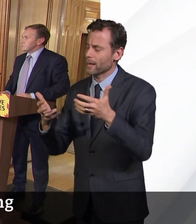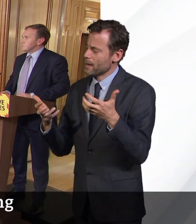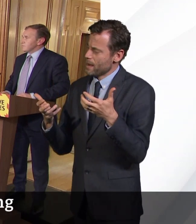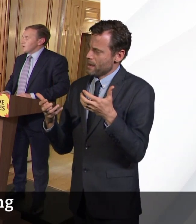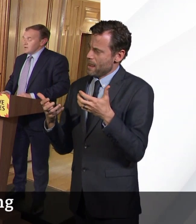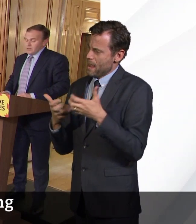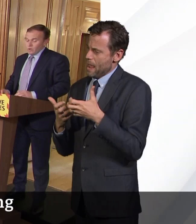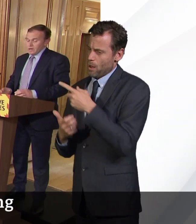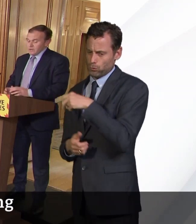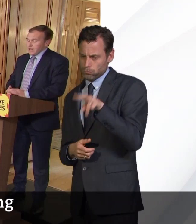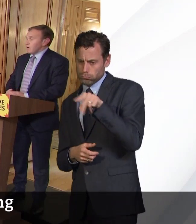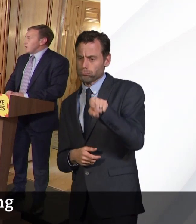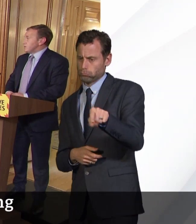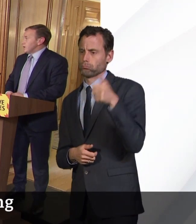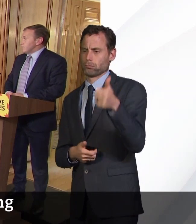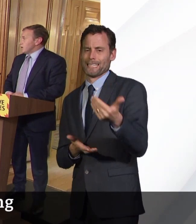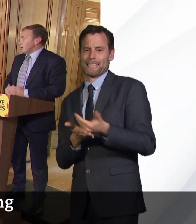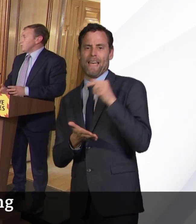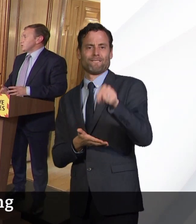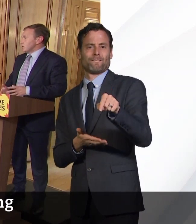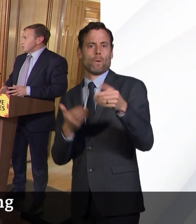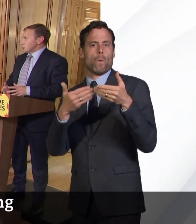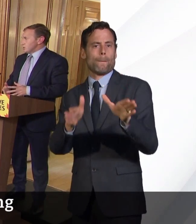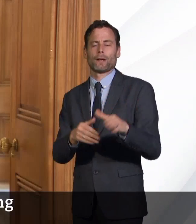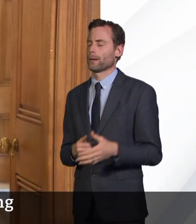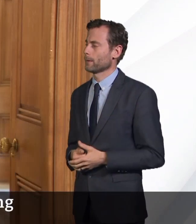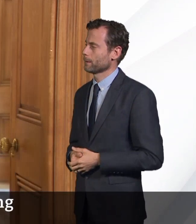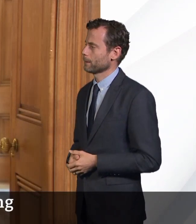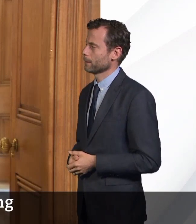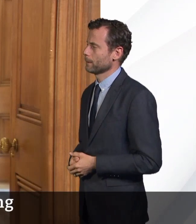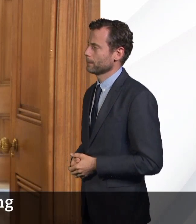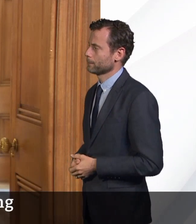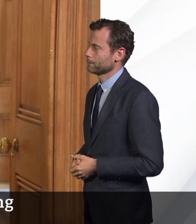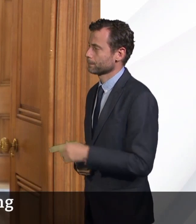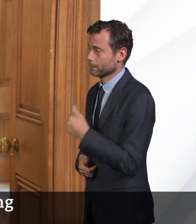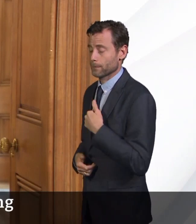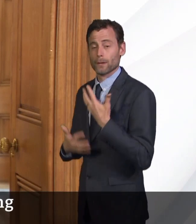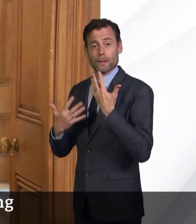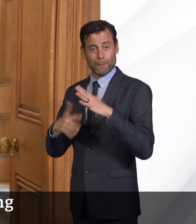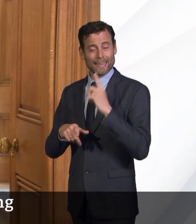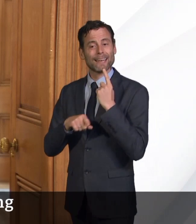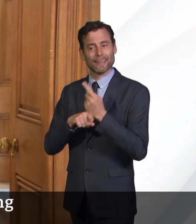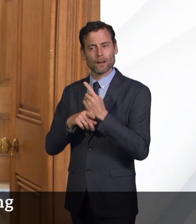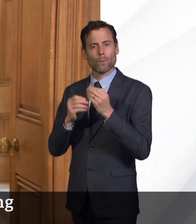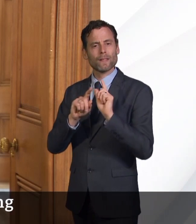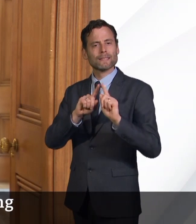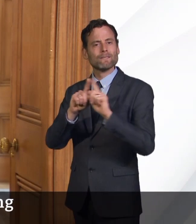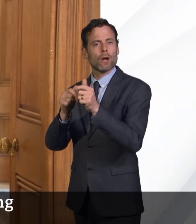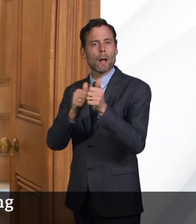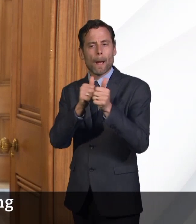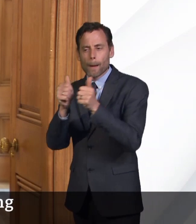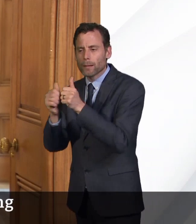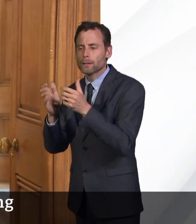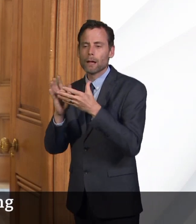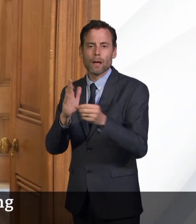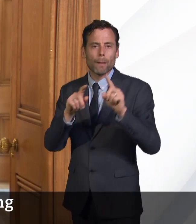safely? Well, I have had a number of discussions with some of the food-to-go outlets, companies such as